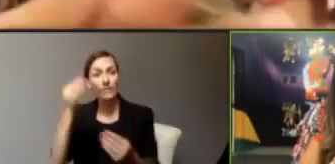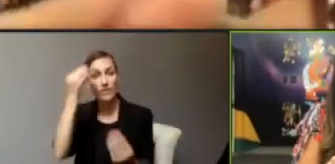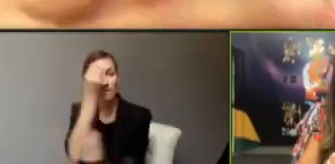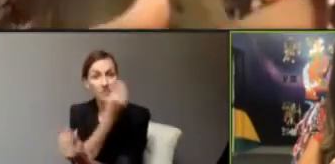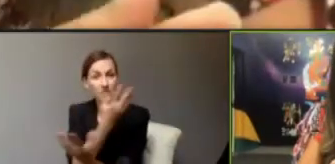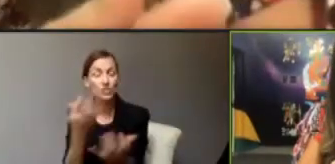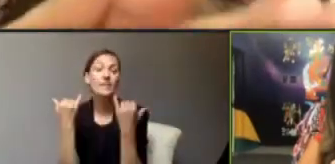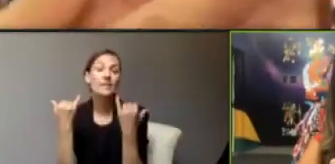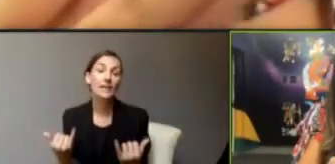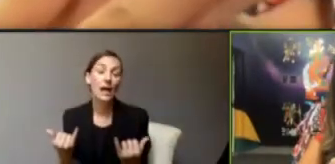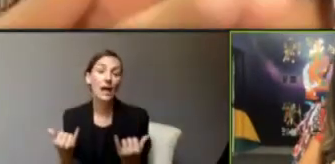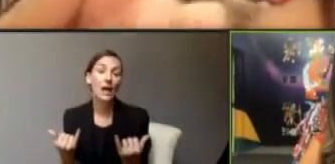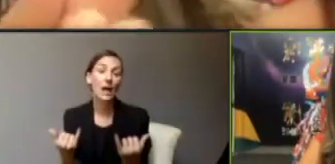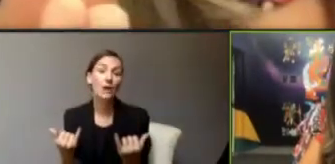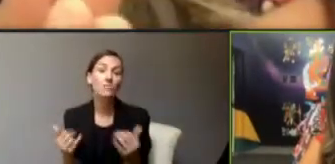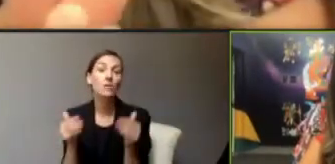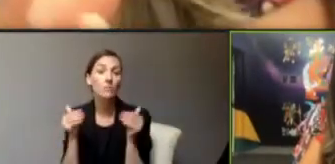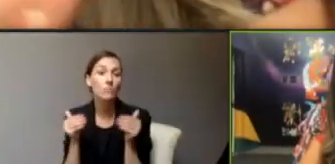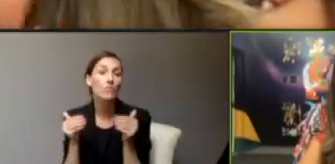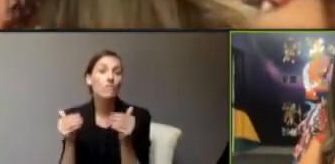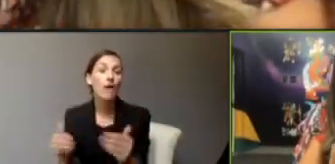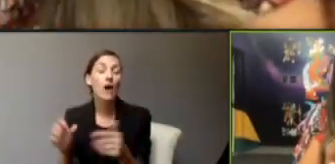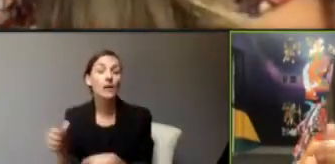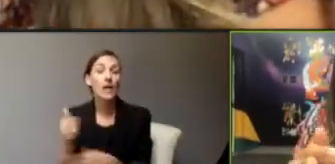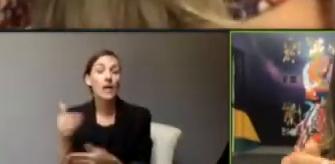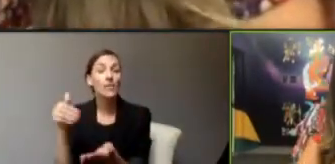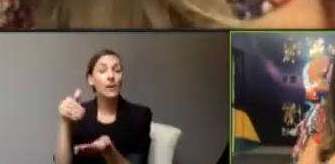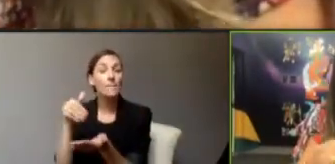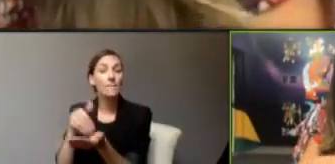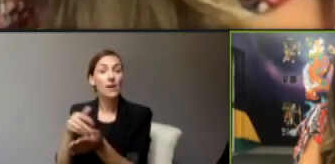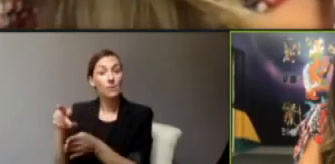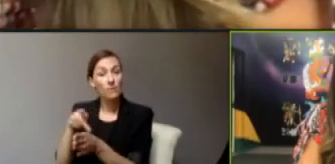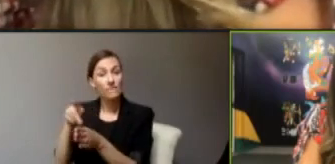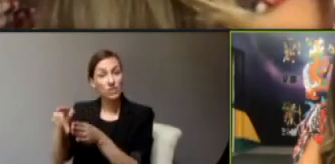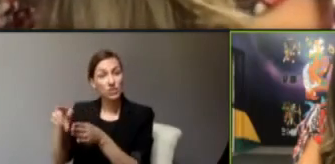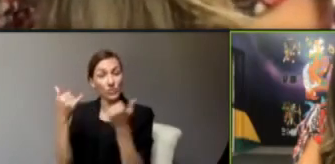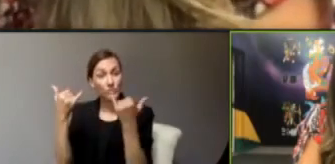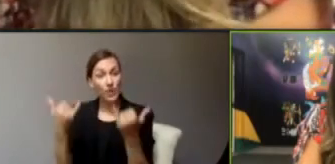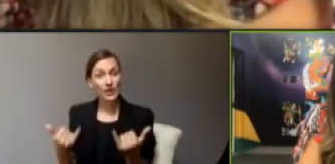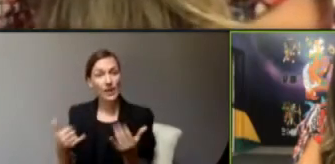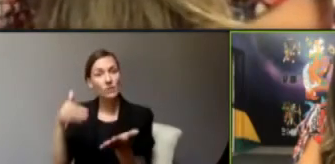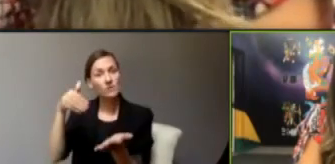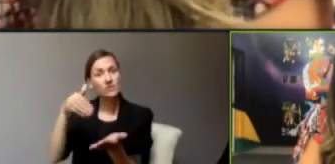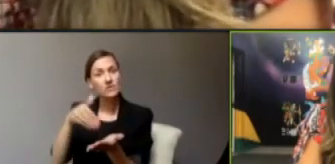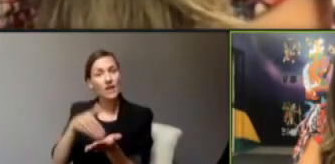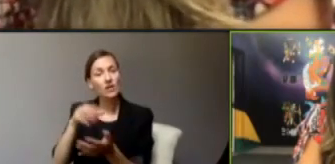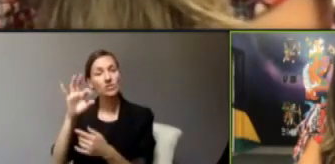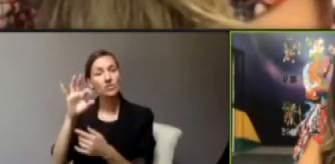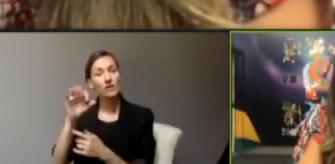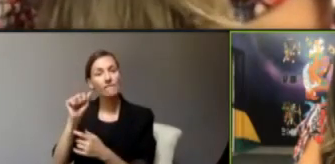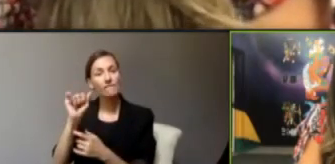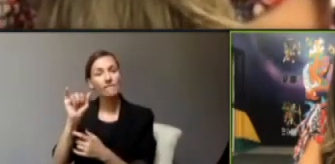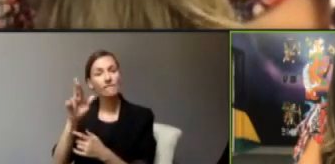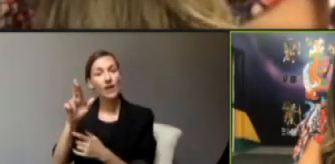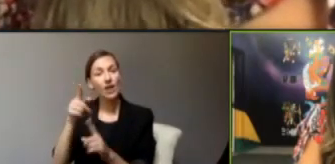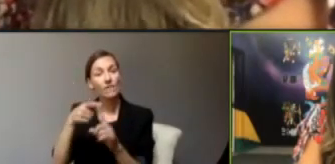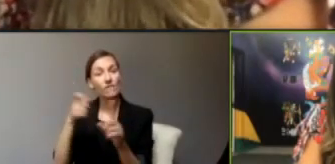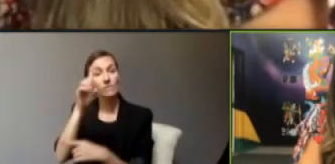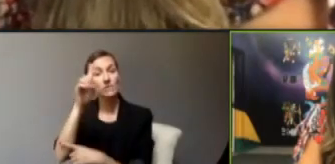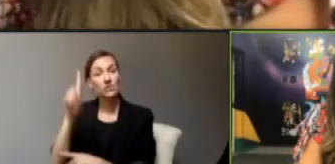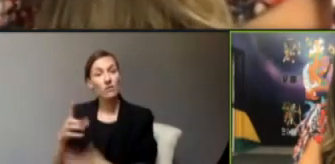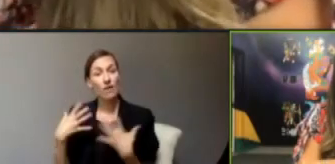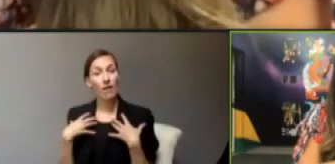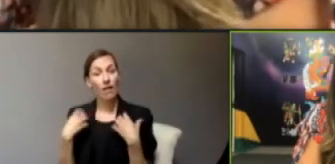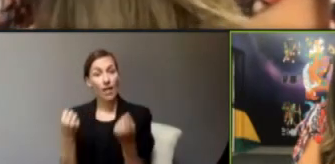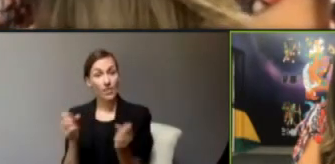on to another medical professional right now, Dr. Fair from the Detroit Health Department. It will be